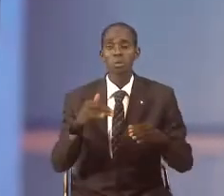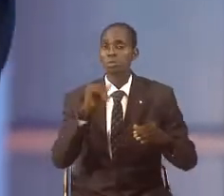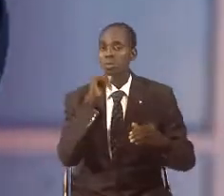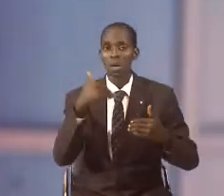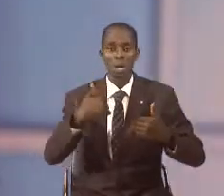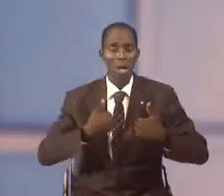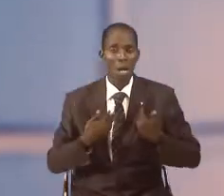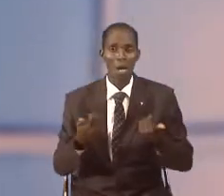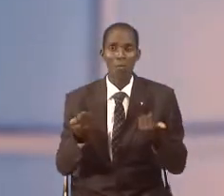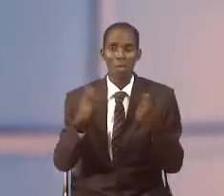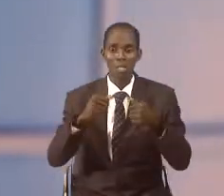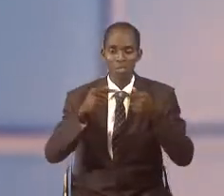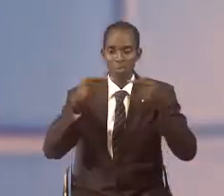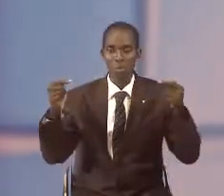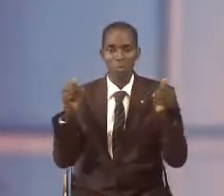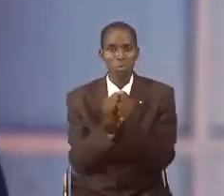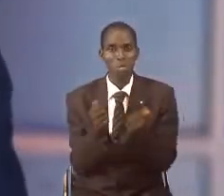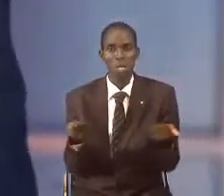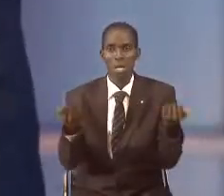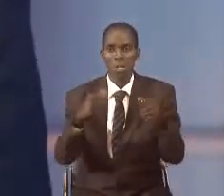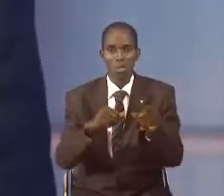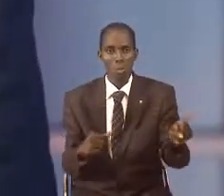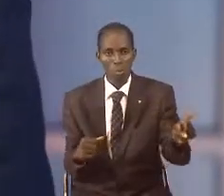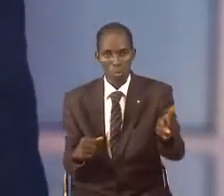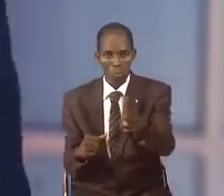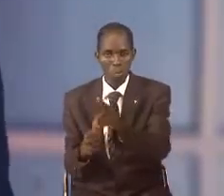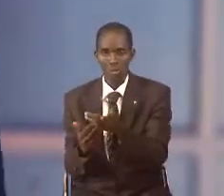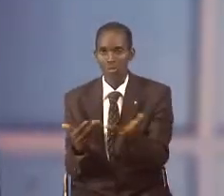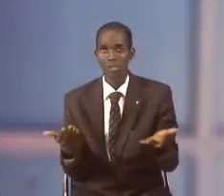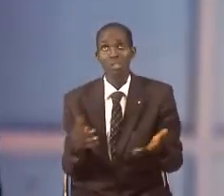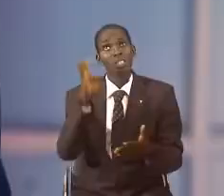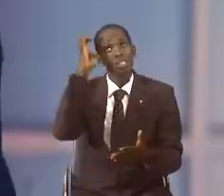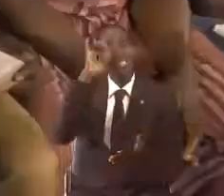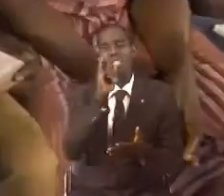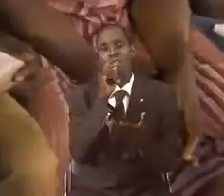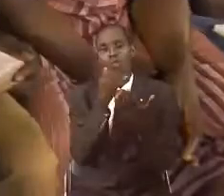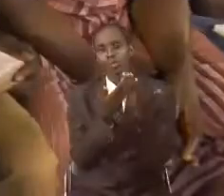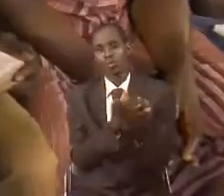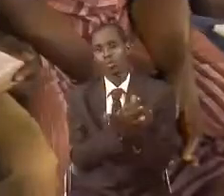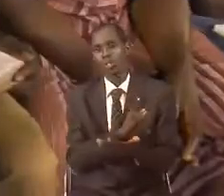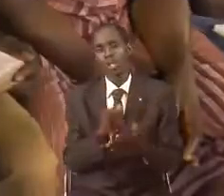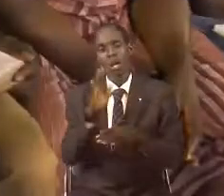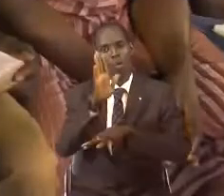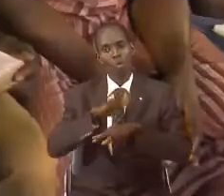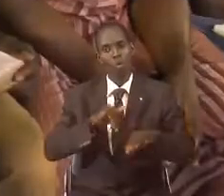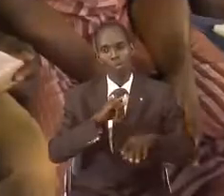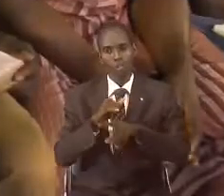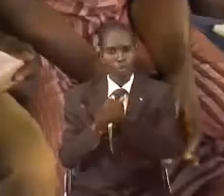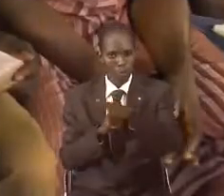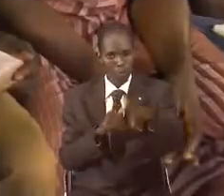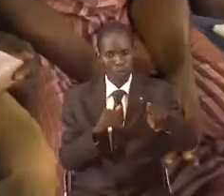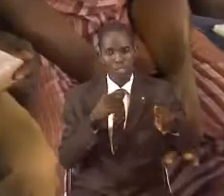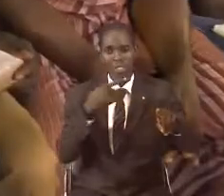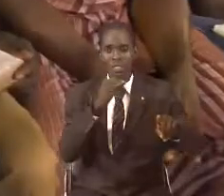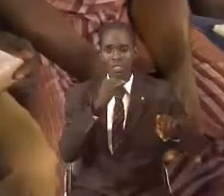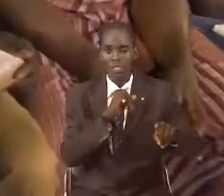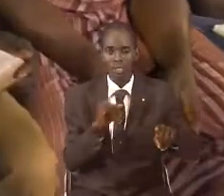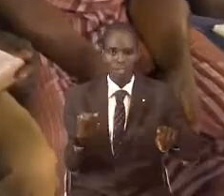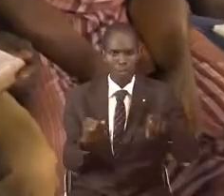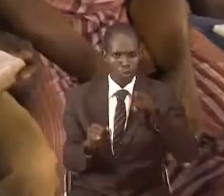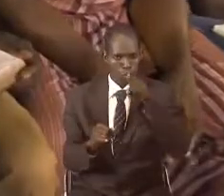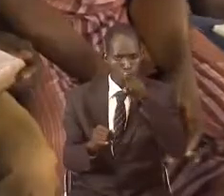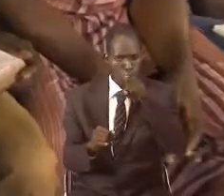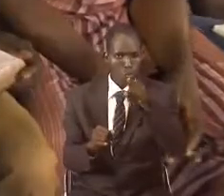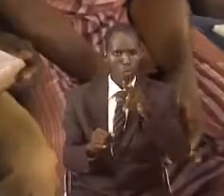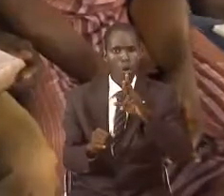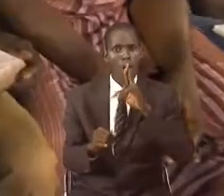And I want to tell you tonight, he doesn't keep enmity with anybody here. is waiting for you and is